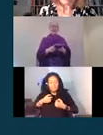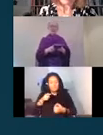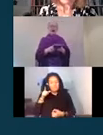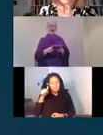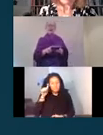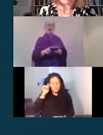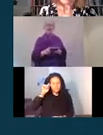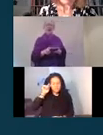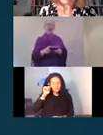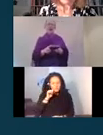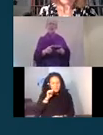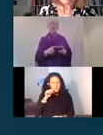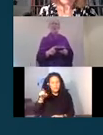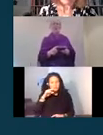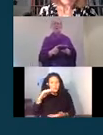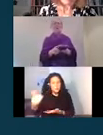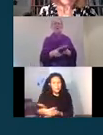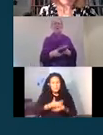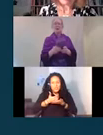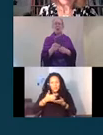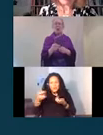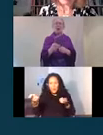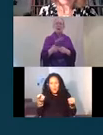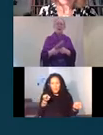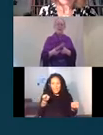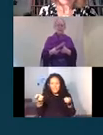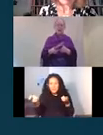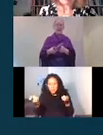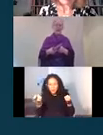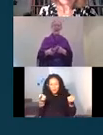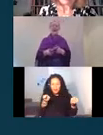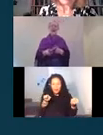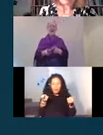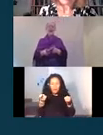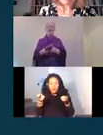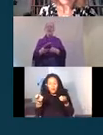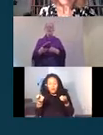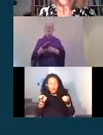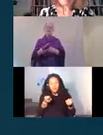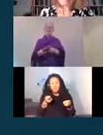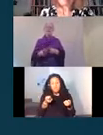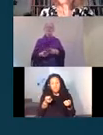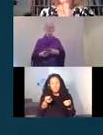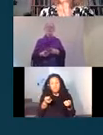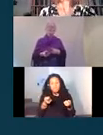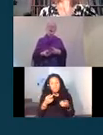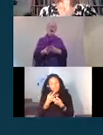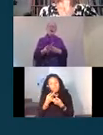as barbarous tyrants to secure their sway.